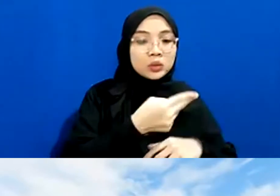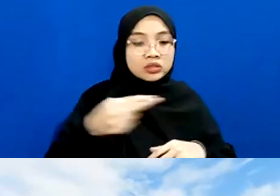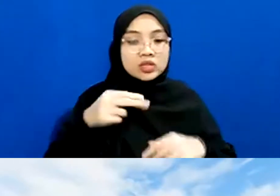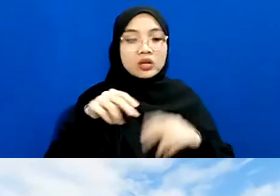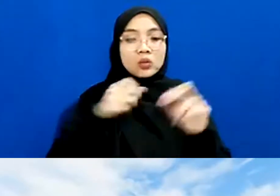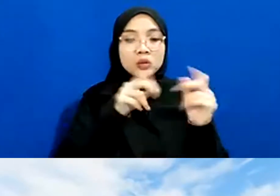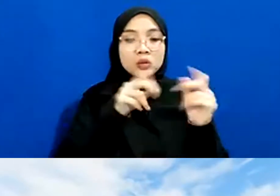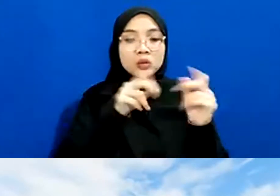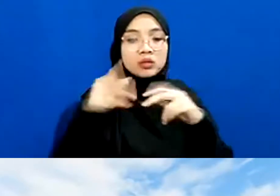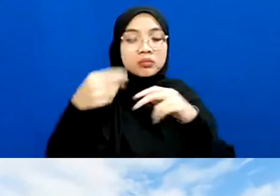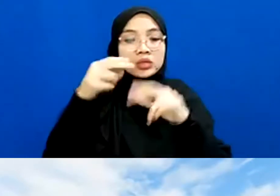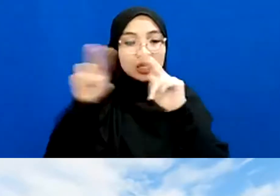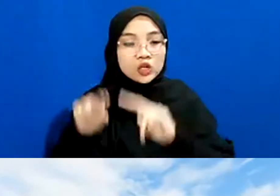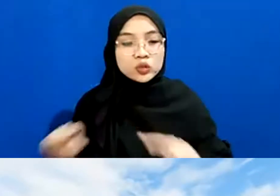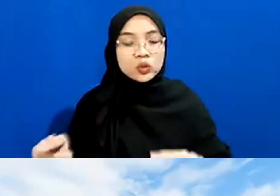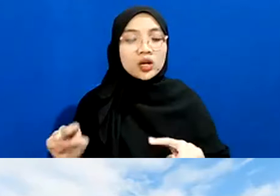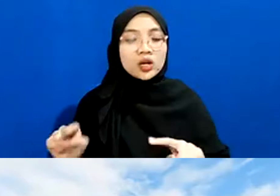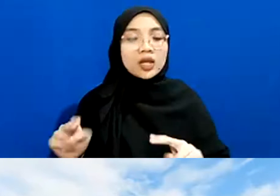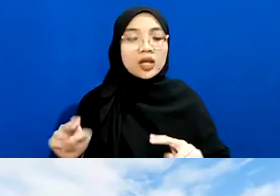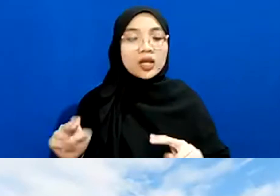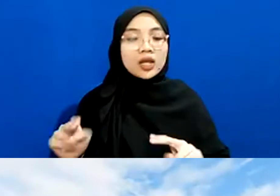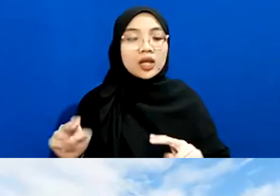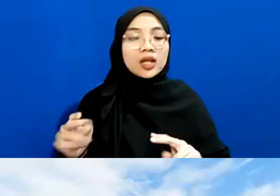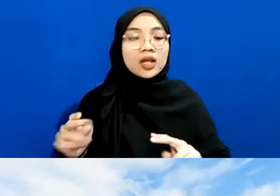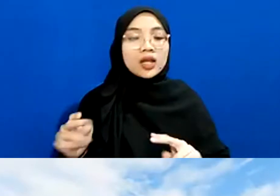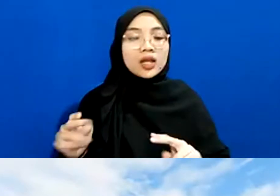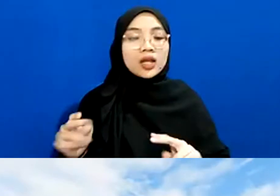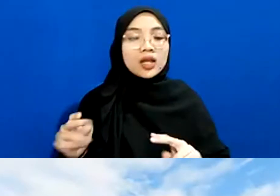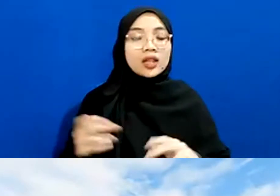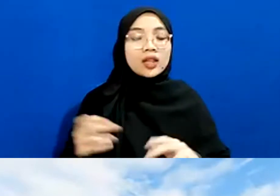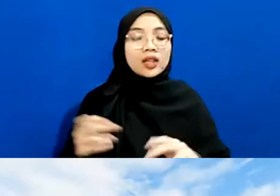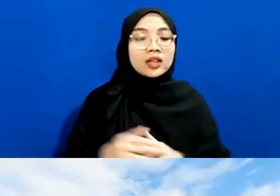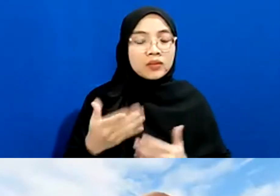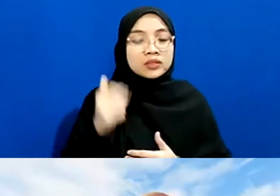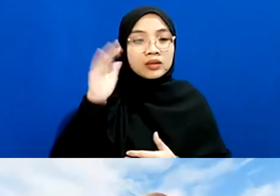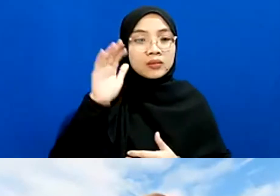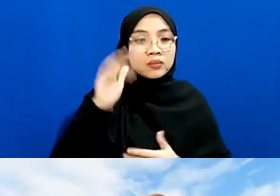context. I can only imagine how such an